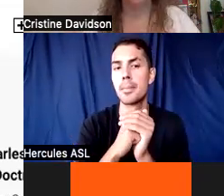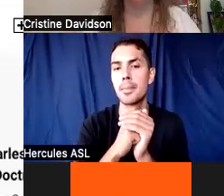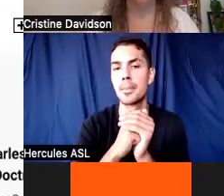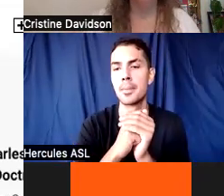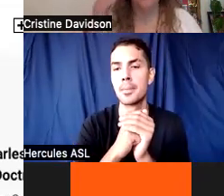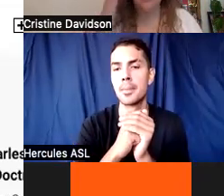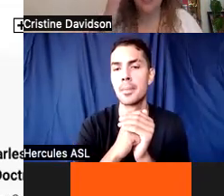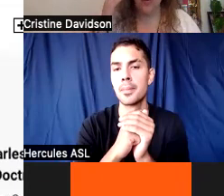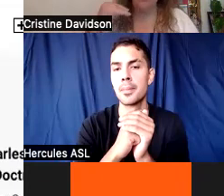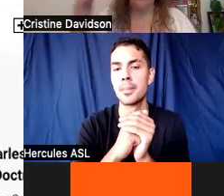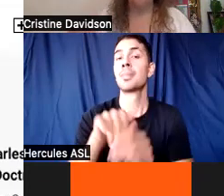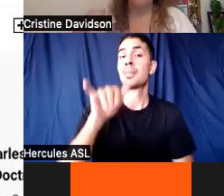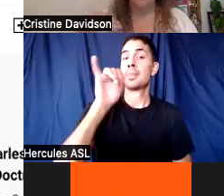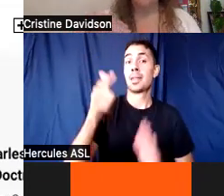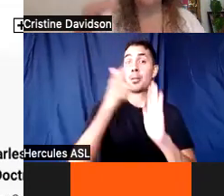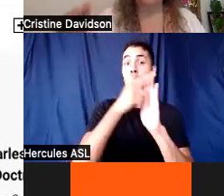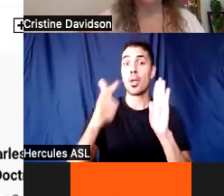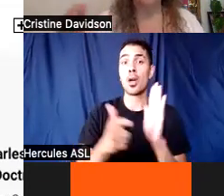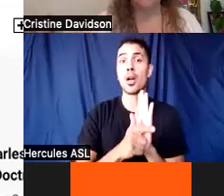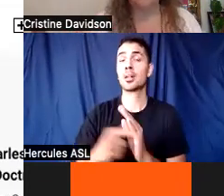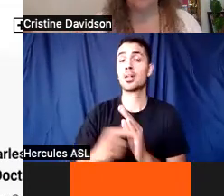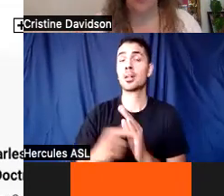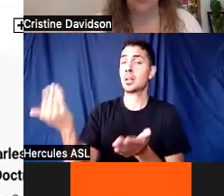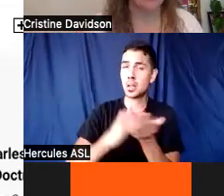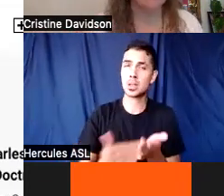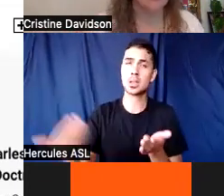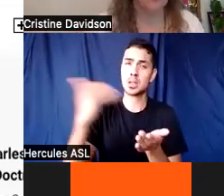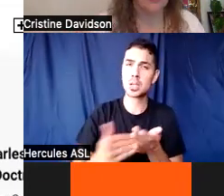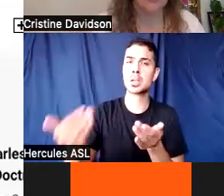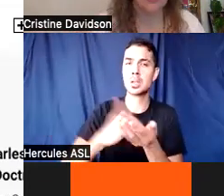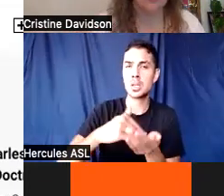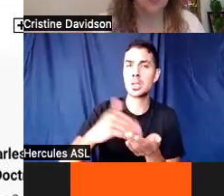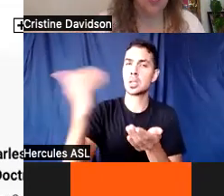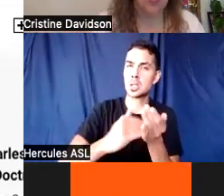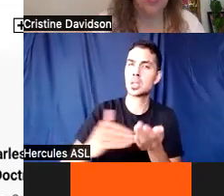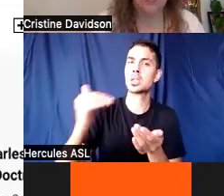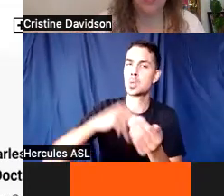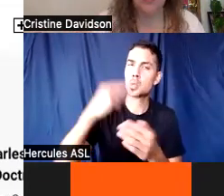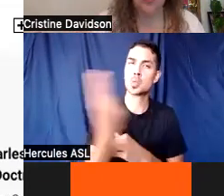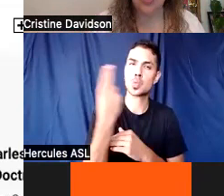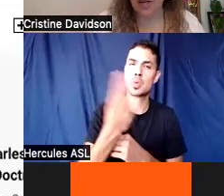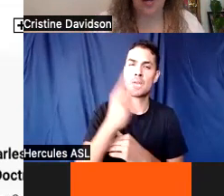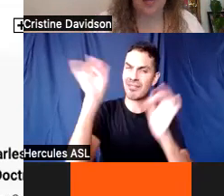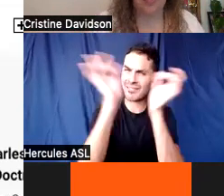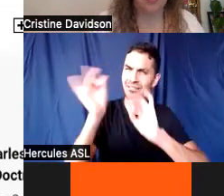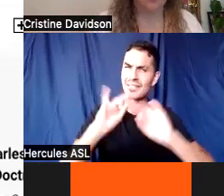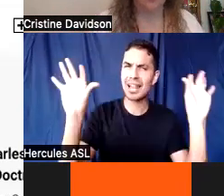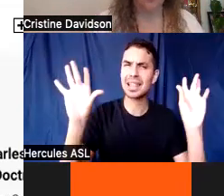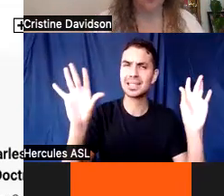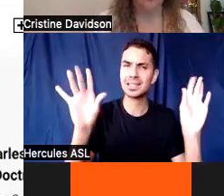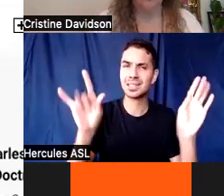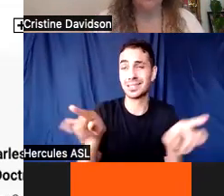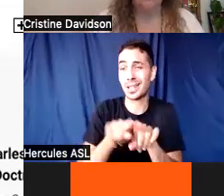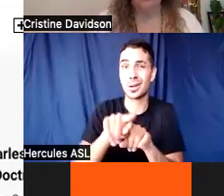law has been weaponized over and over again and continues to stay weaponized, as we can see with some of the decisions that are coming out of the